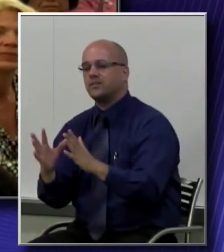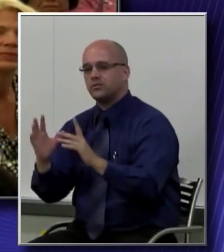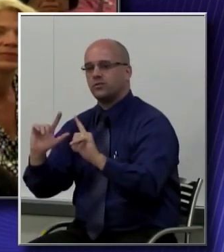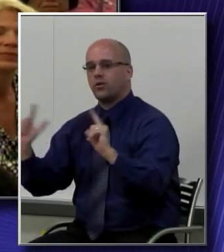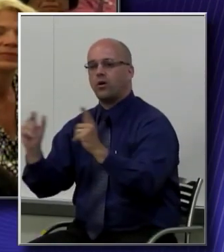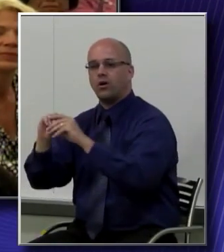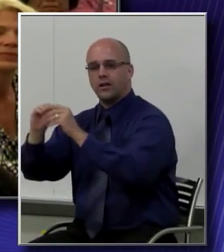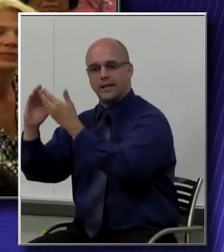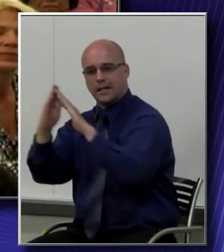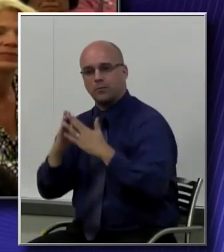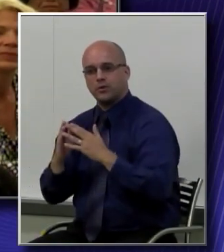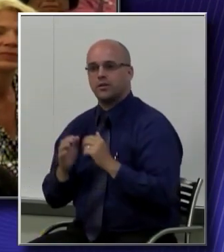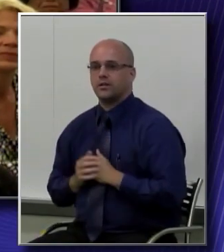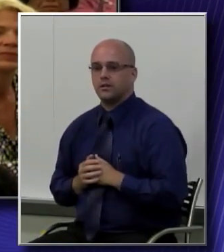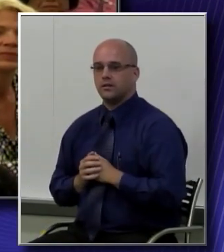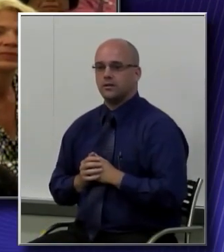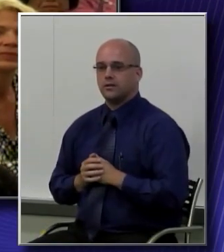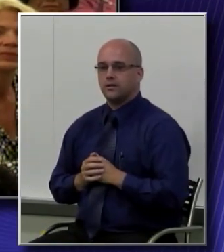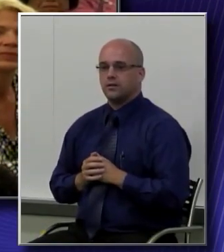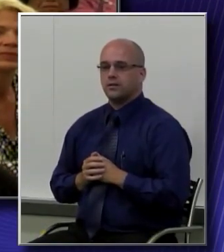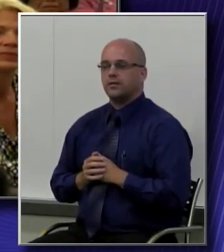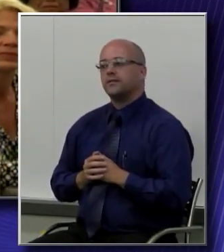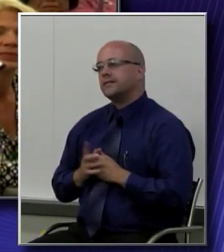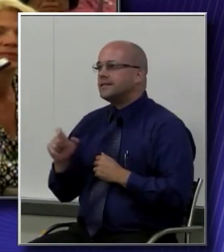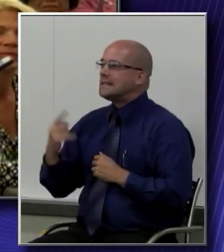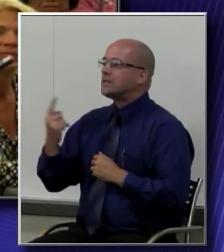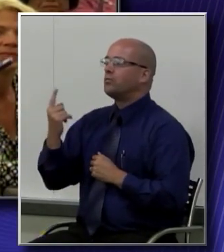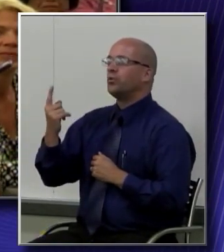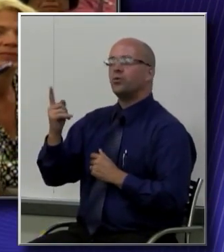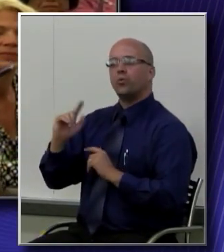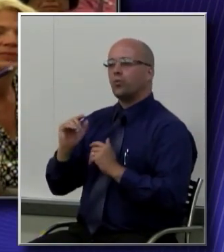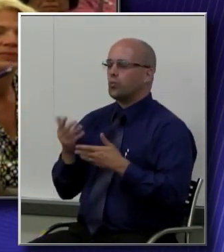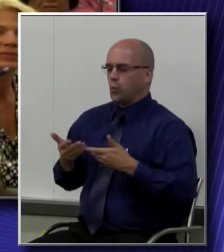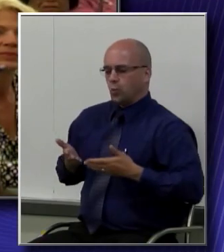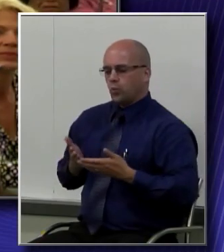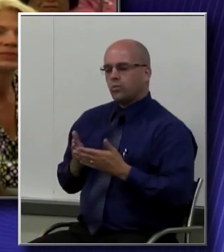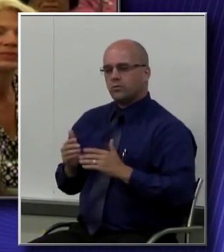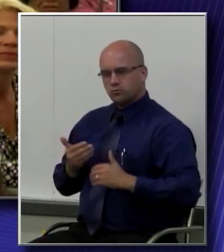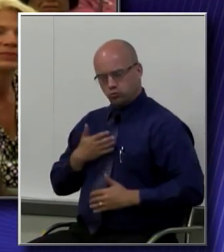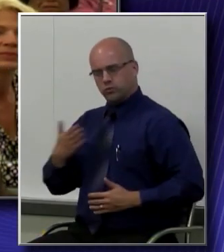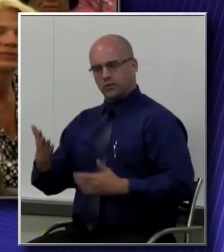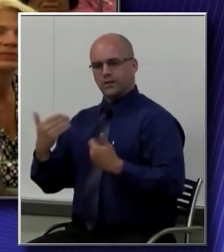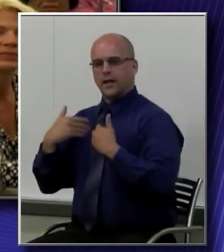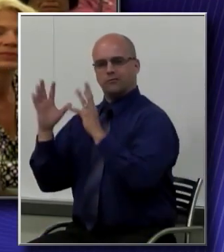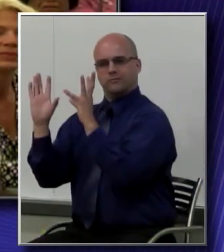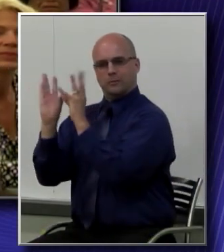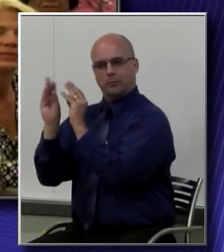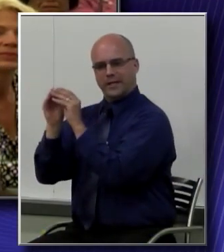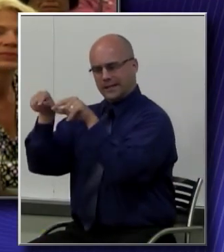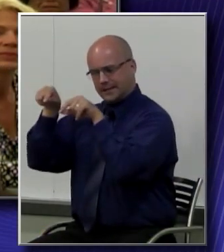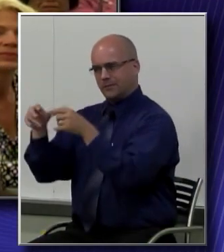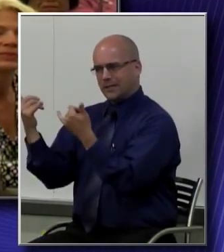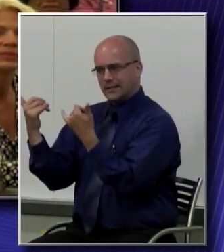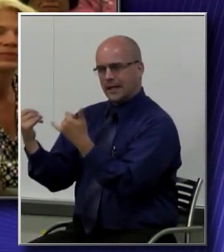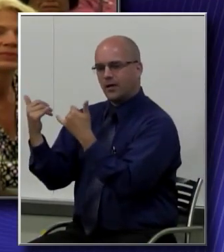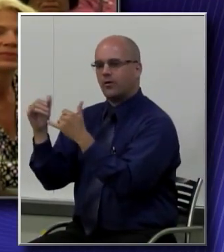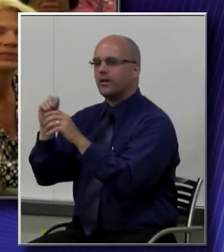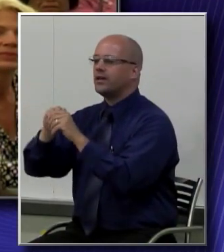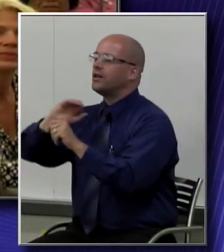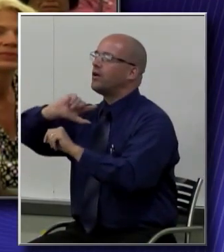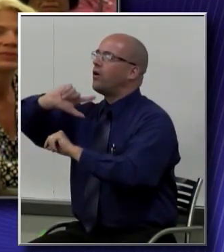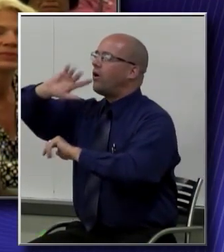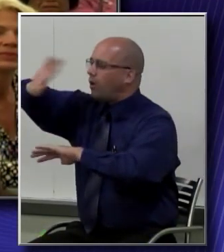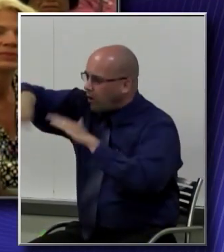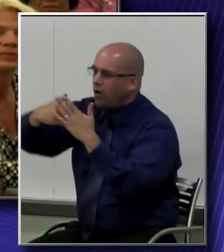host sessions just like this one in all cities where universities are located, so that